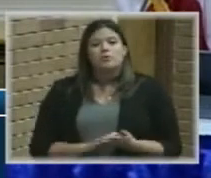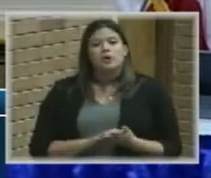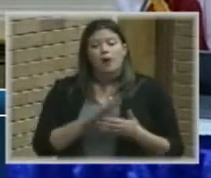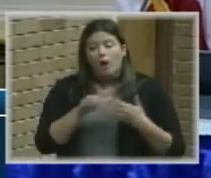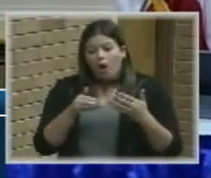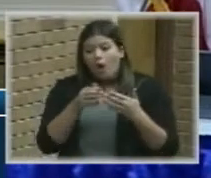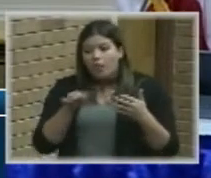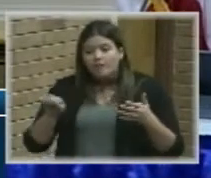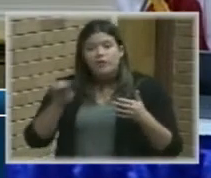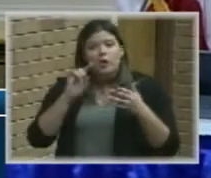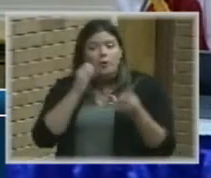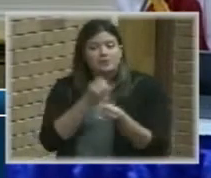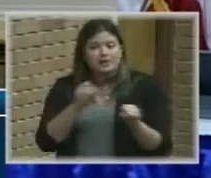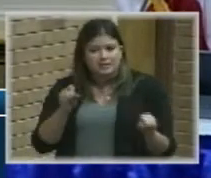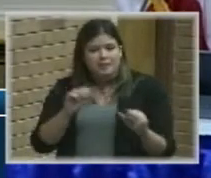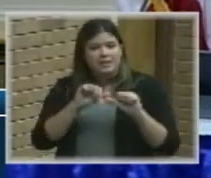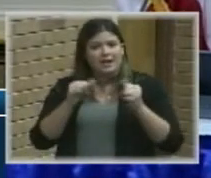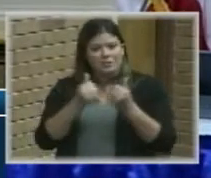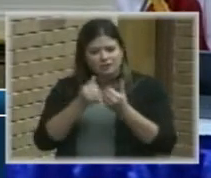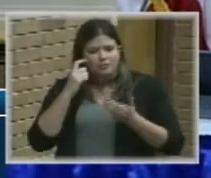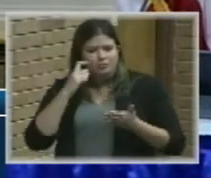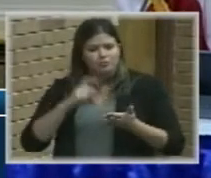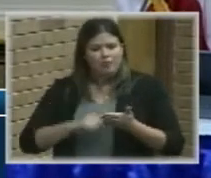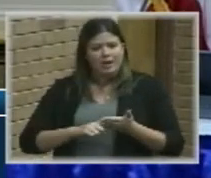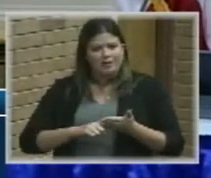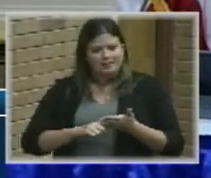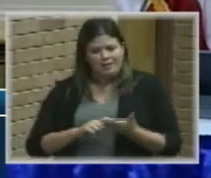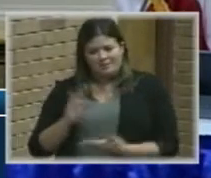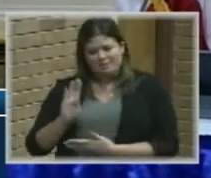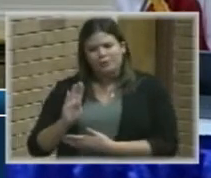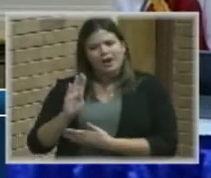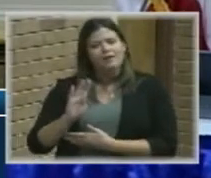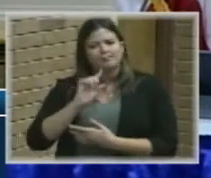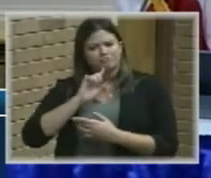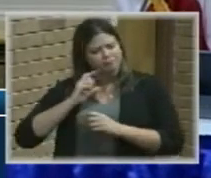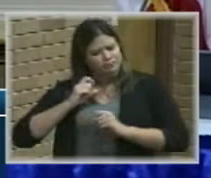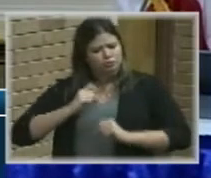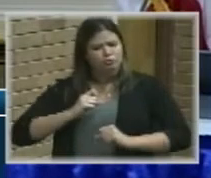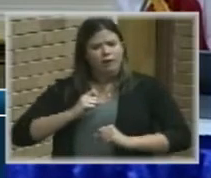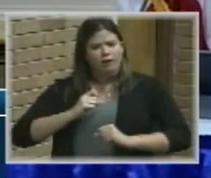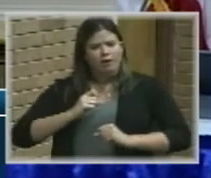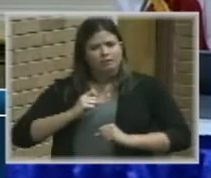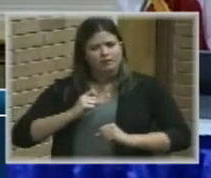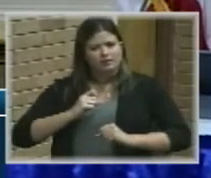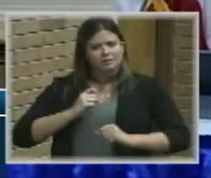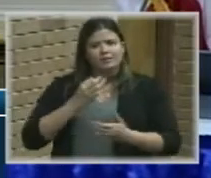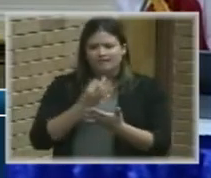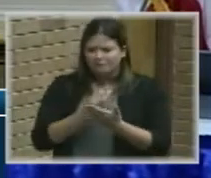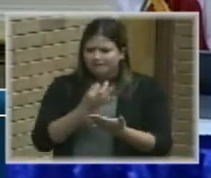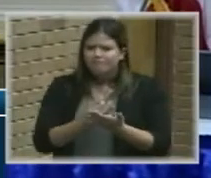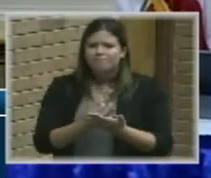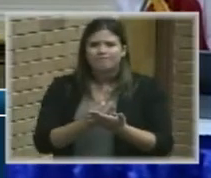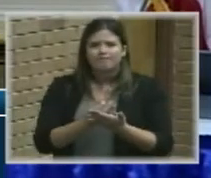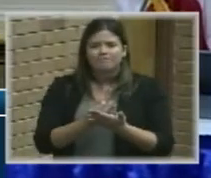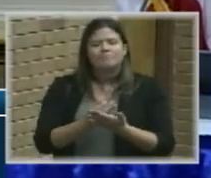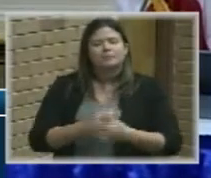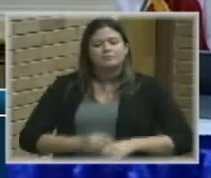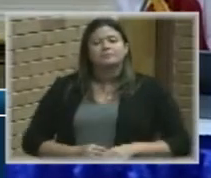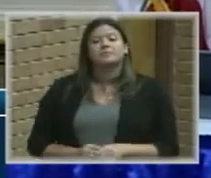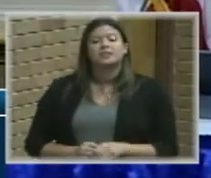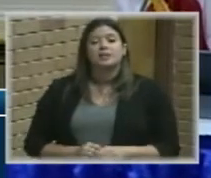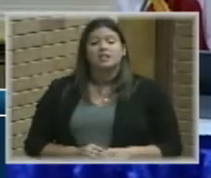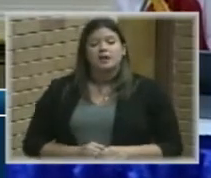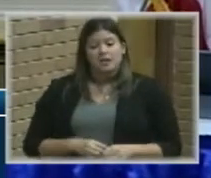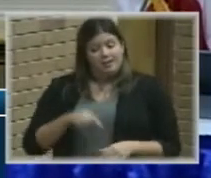independent agencies recognize the strength of town of Brighton fiscal affairs, but